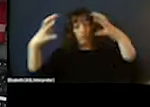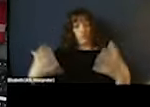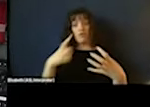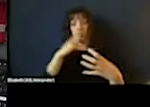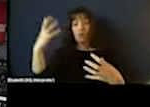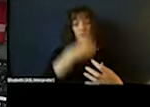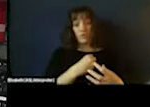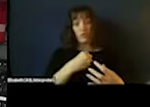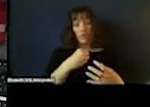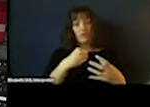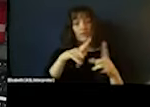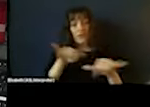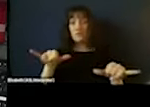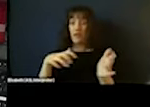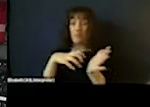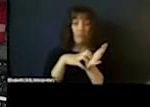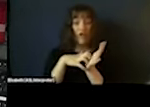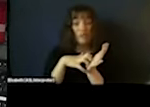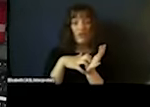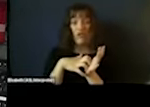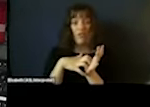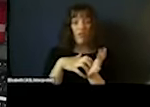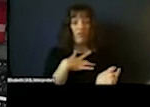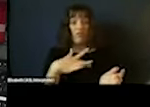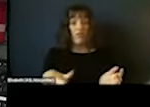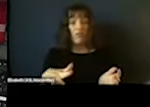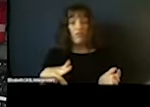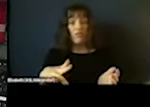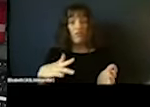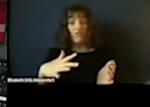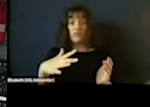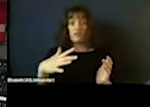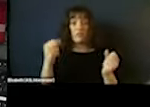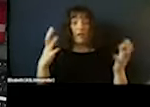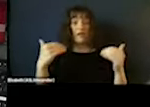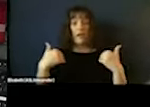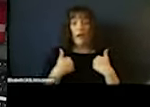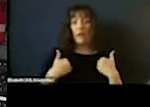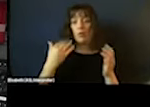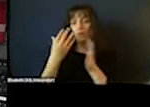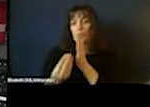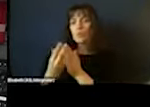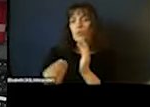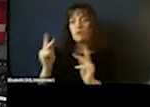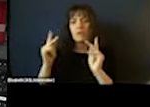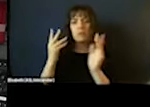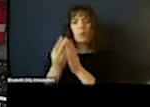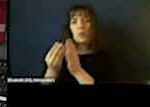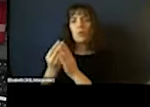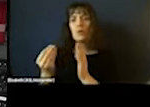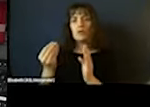lives are living together. So we really hope we can live together as a